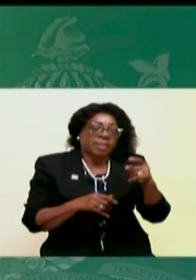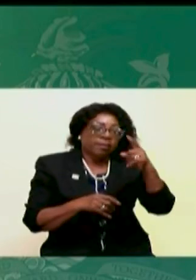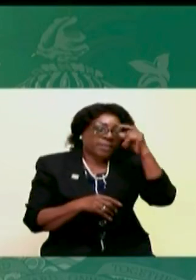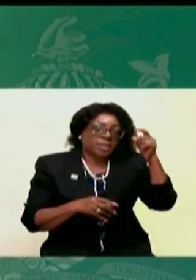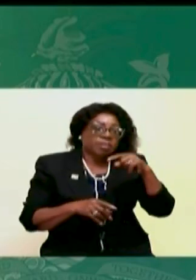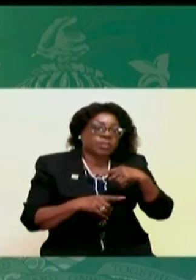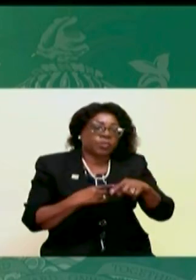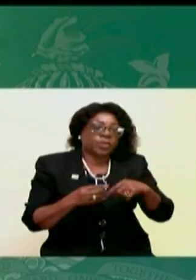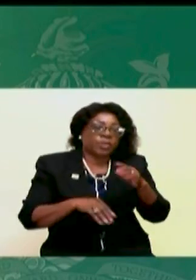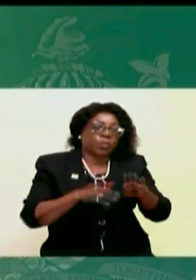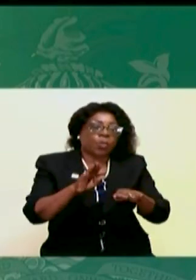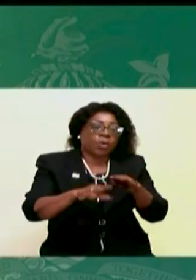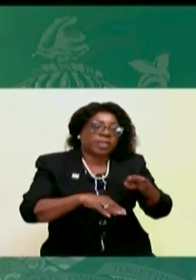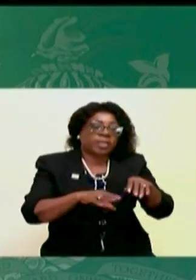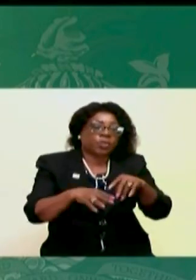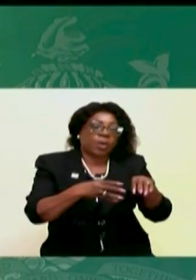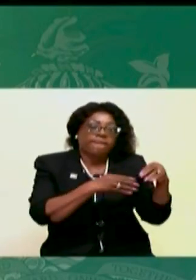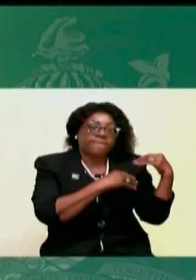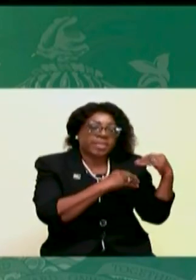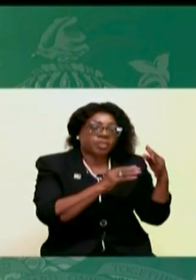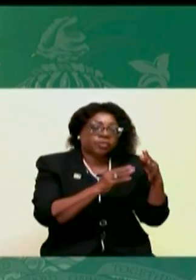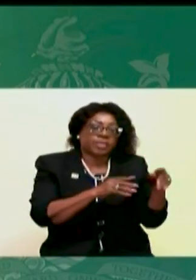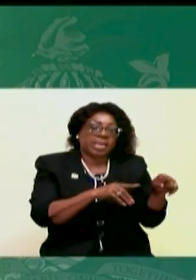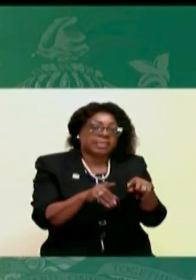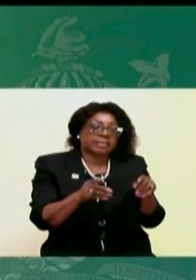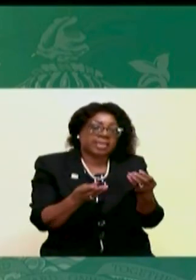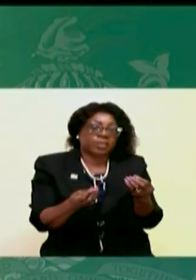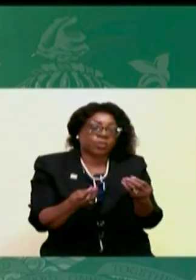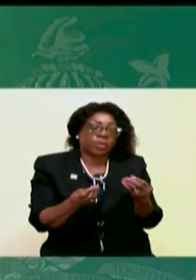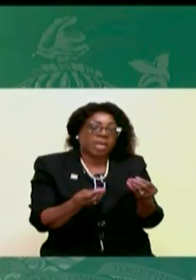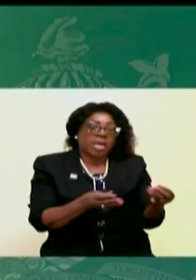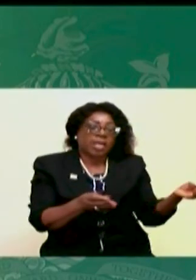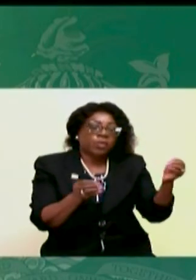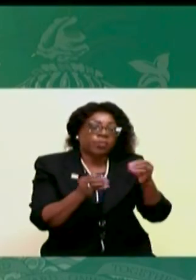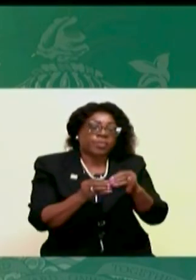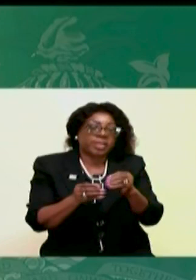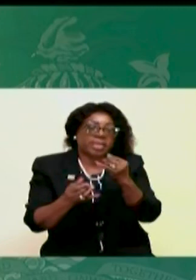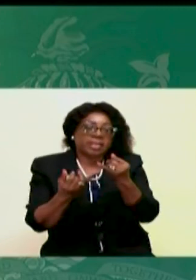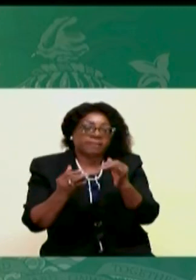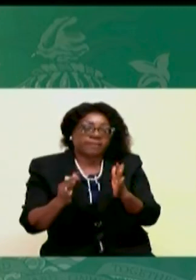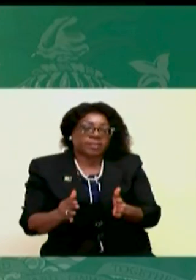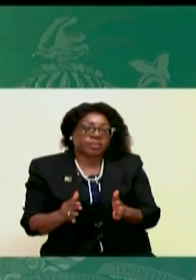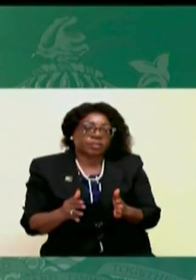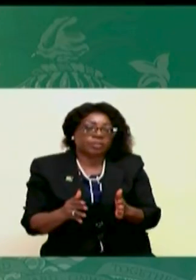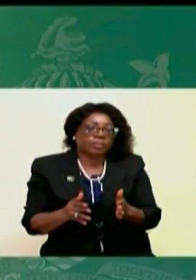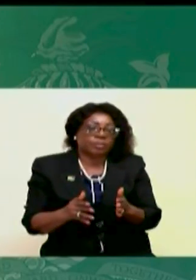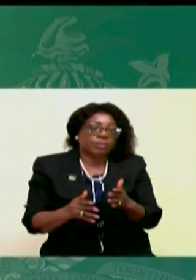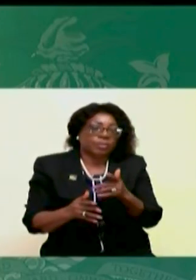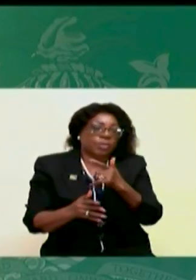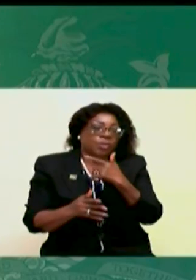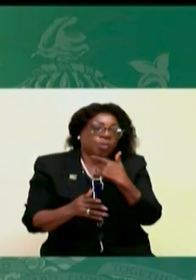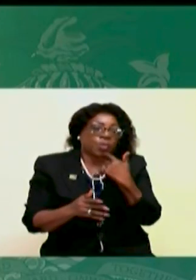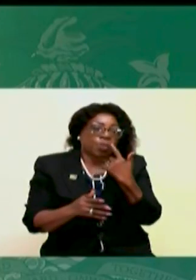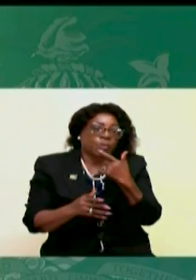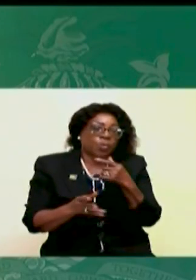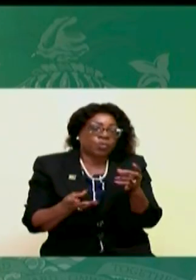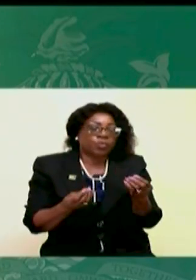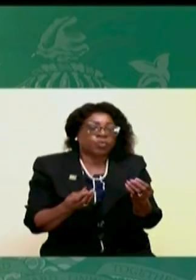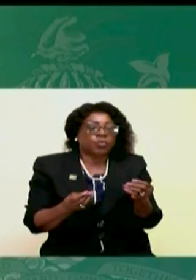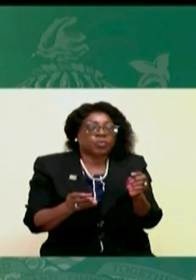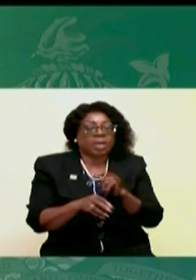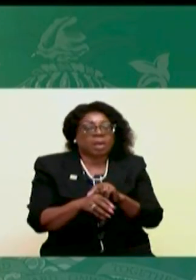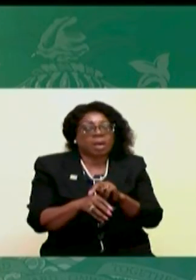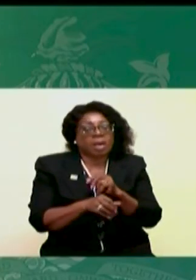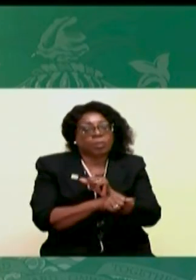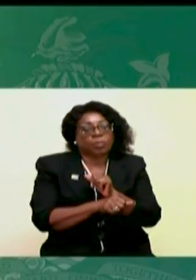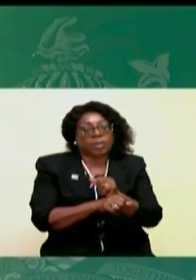you walk into a ministry, as I did, and you meet individuals who have labored, who do the hard work in